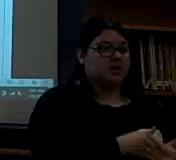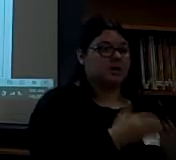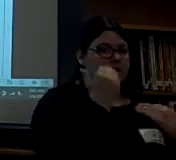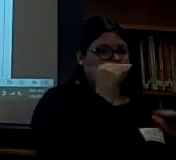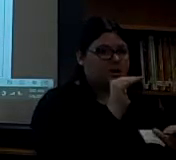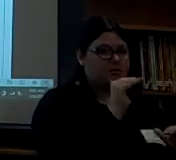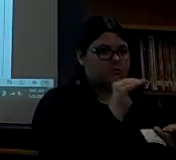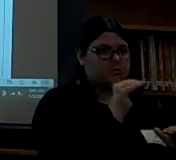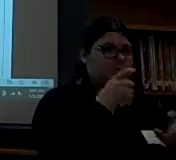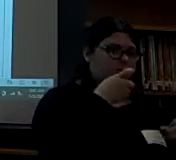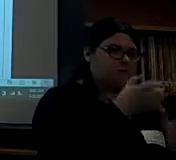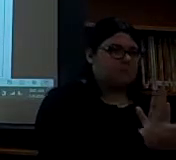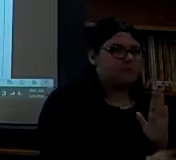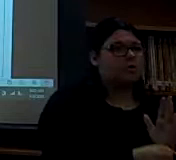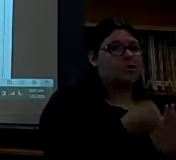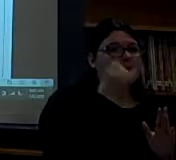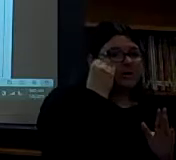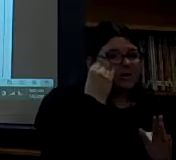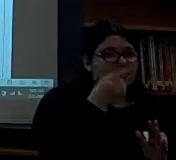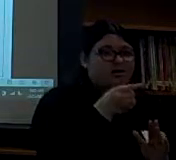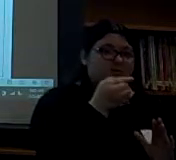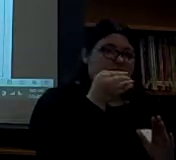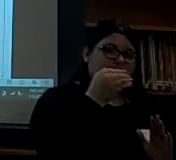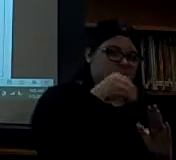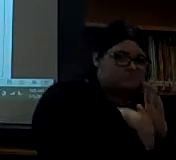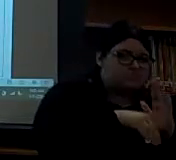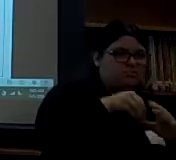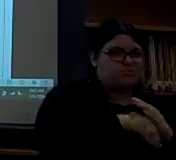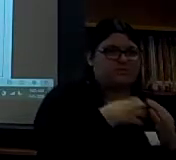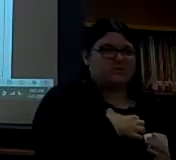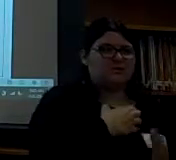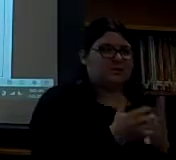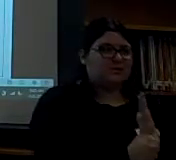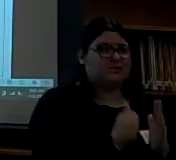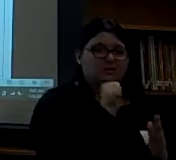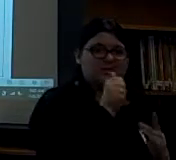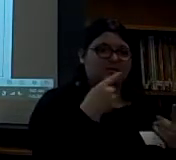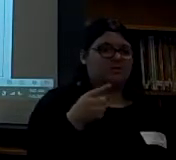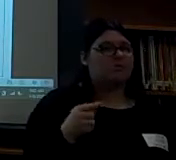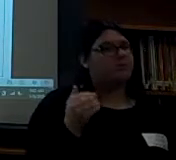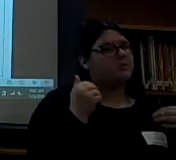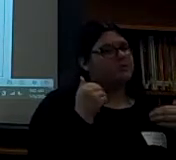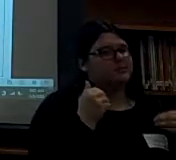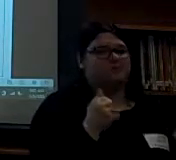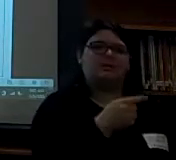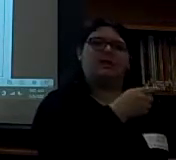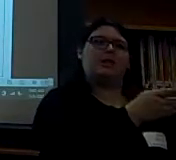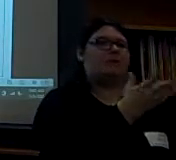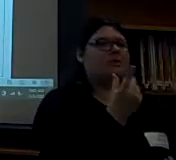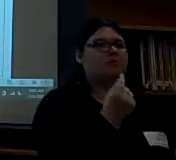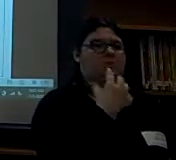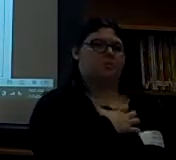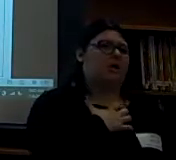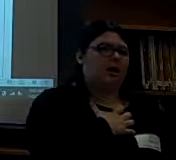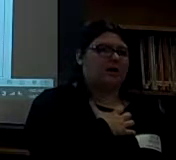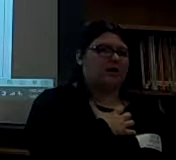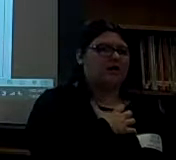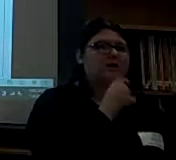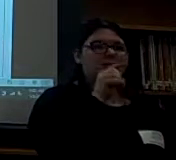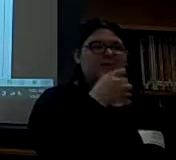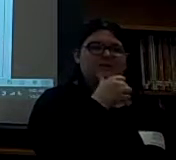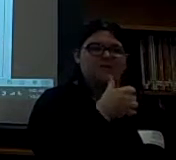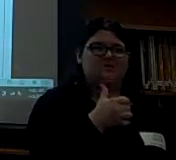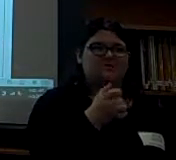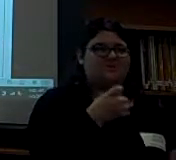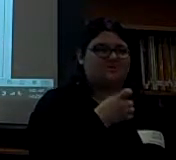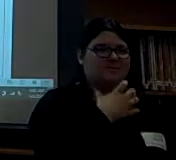restate that boundary, give them a tool, and if they're too deep in yuck that the tool doesn't work, we need to just let them get out of yuck. Now, some kids don't handle yuck in a positive